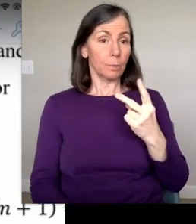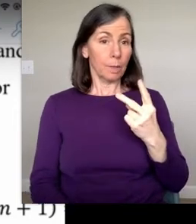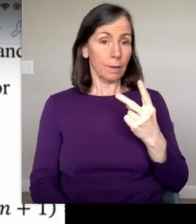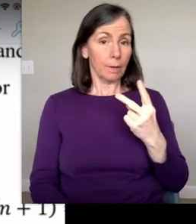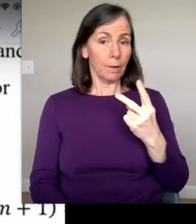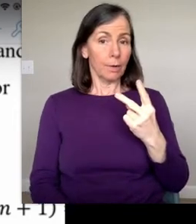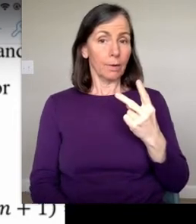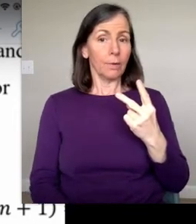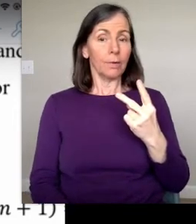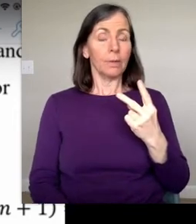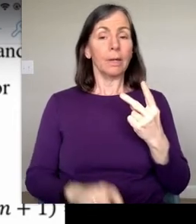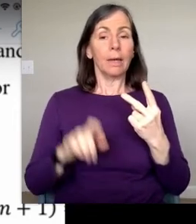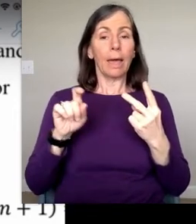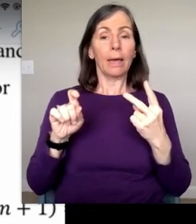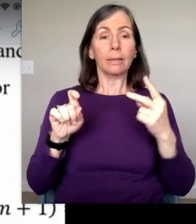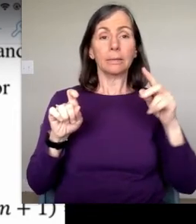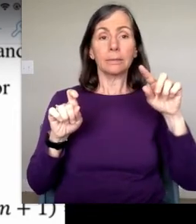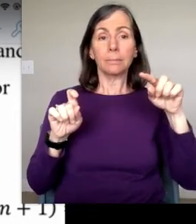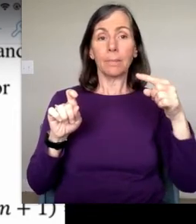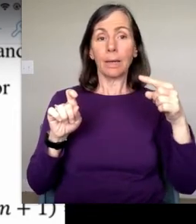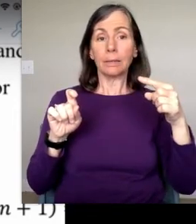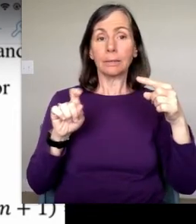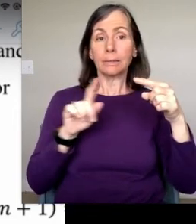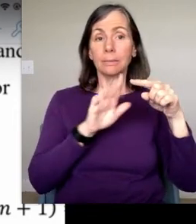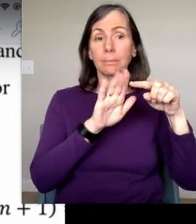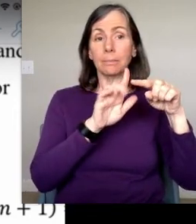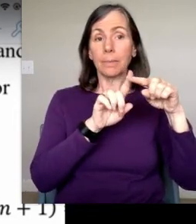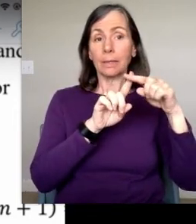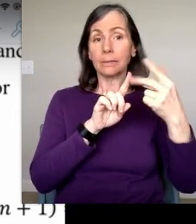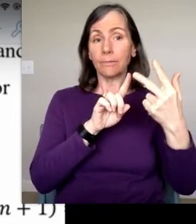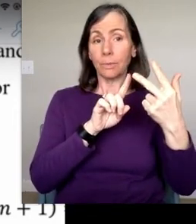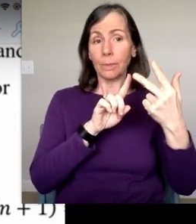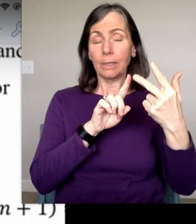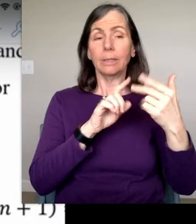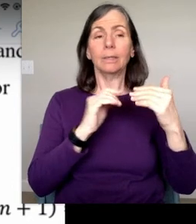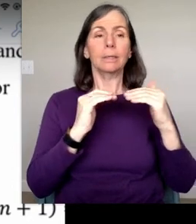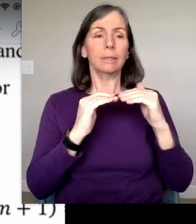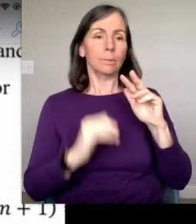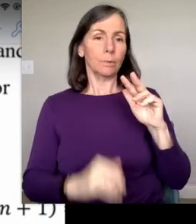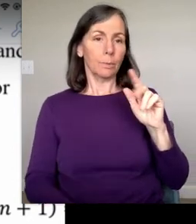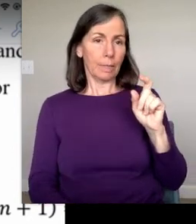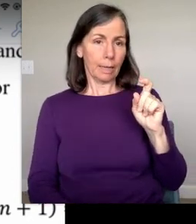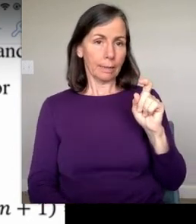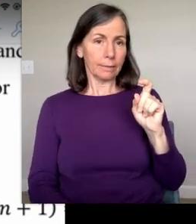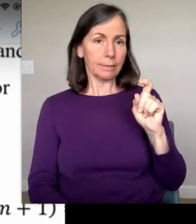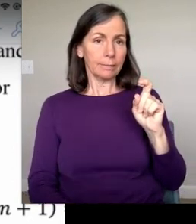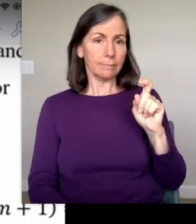X times positive 3 is 3x.